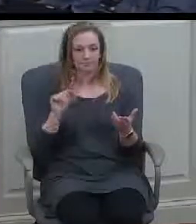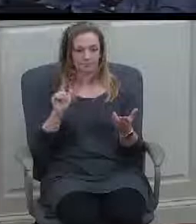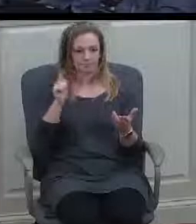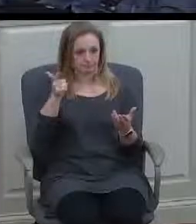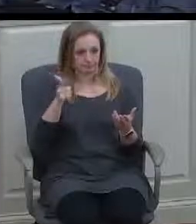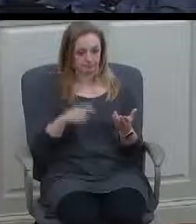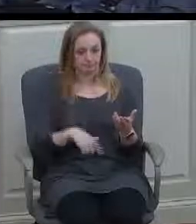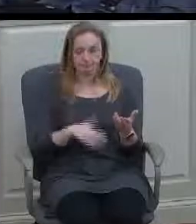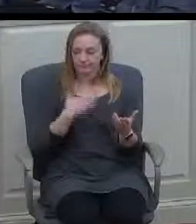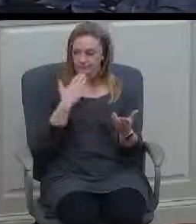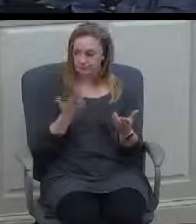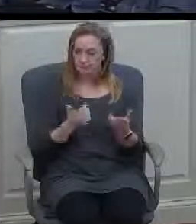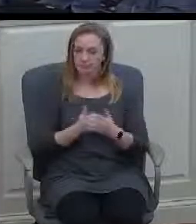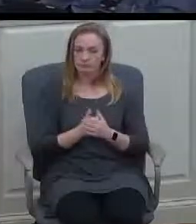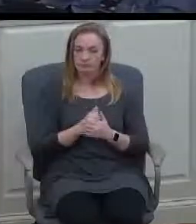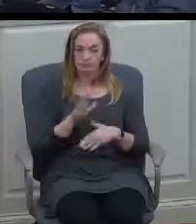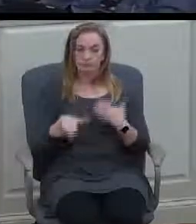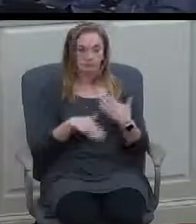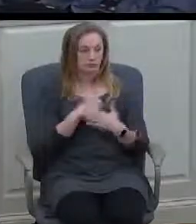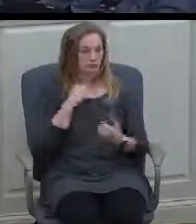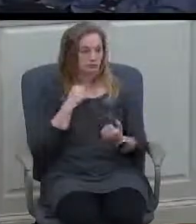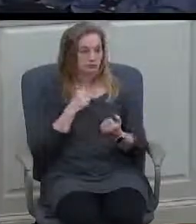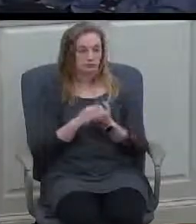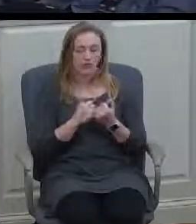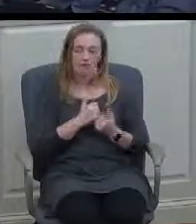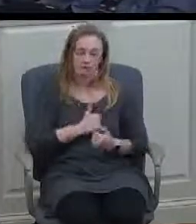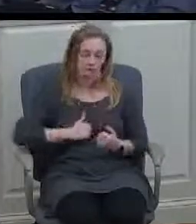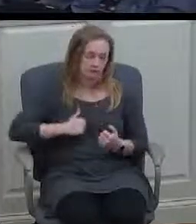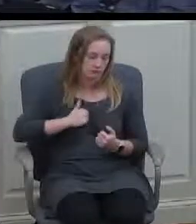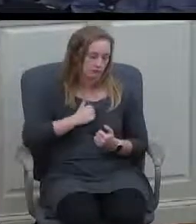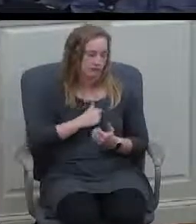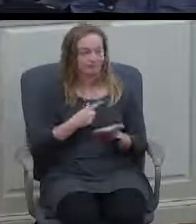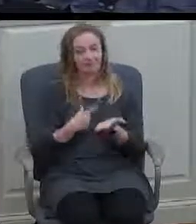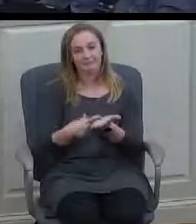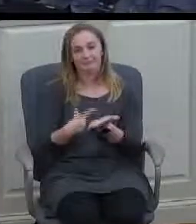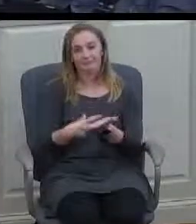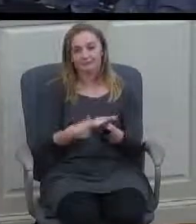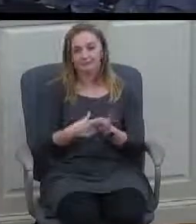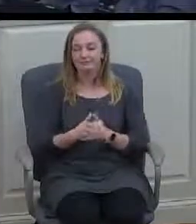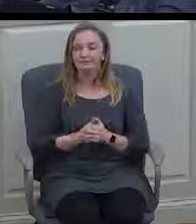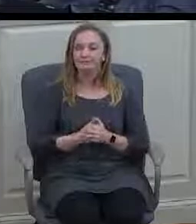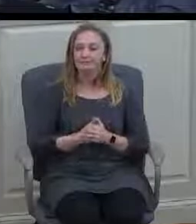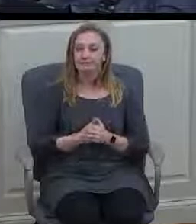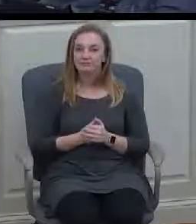Terry, thank you. All in favor? I'm sorry, wait, discussion.